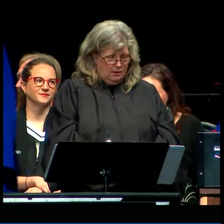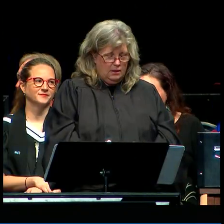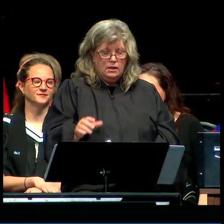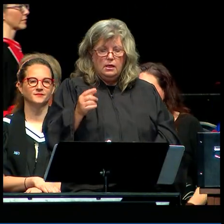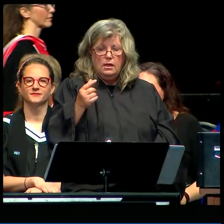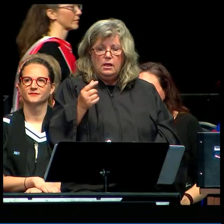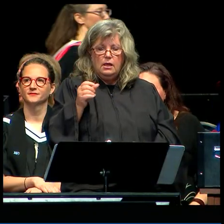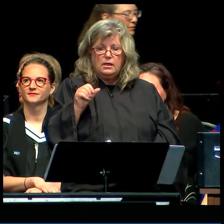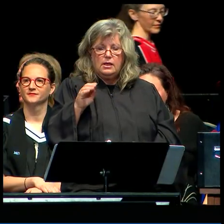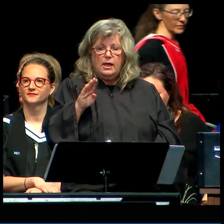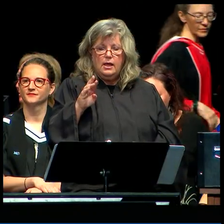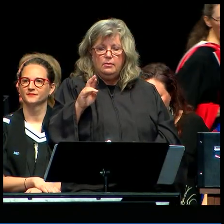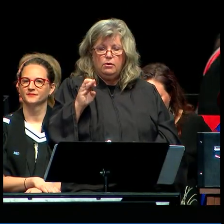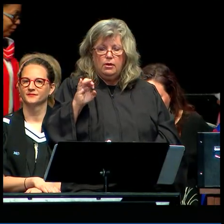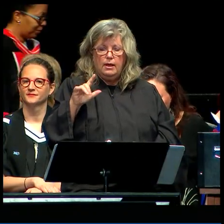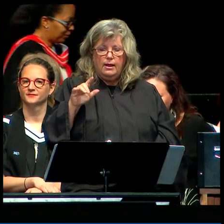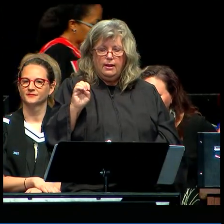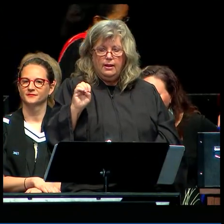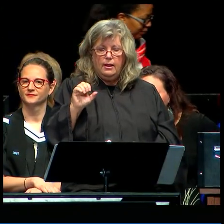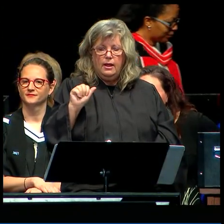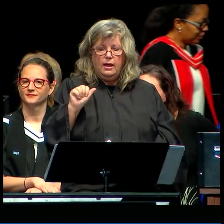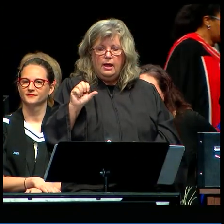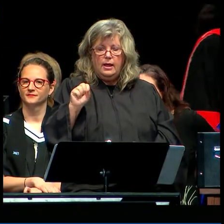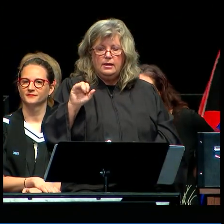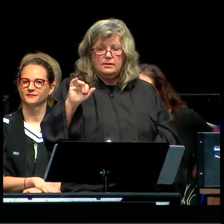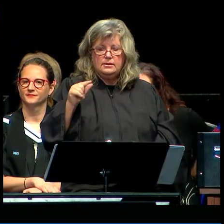Gabriel Asigbunam.